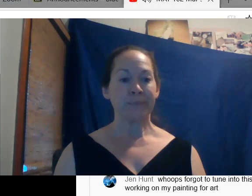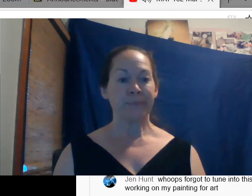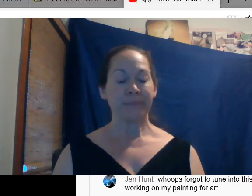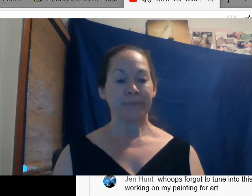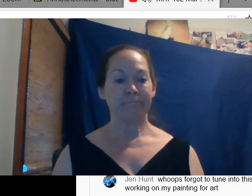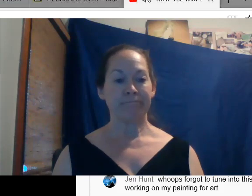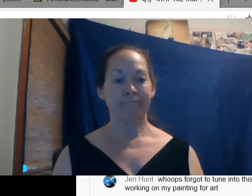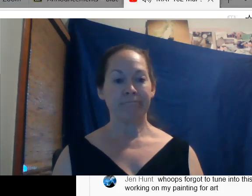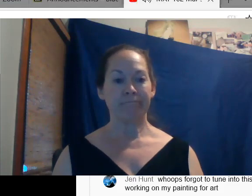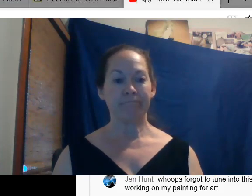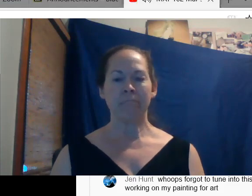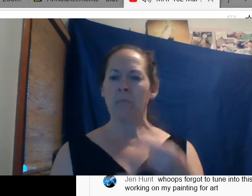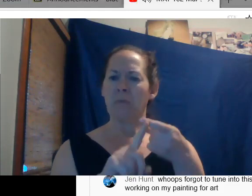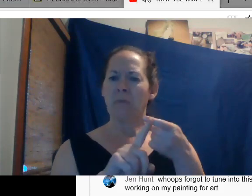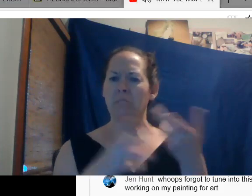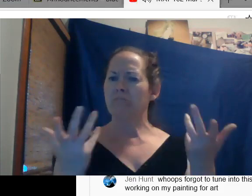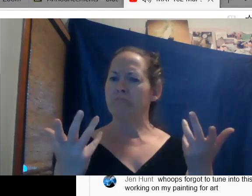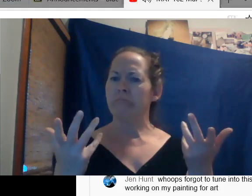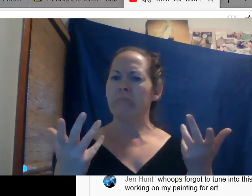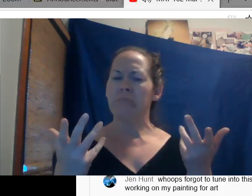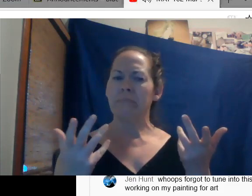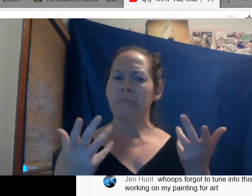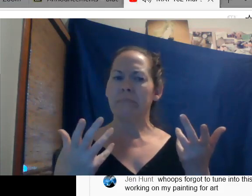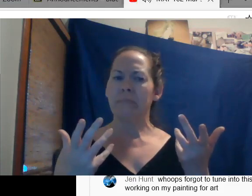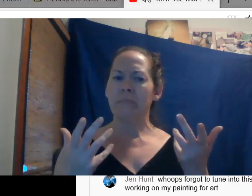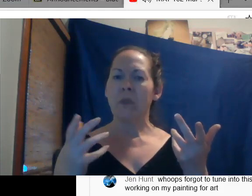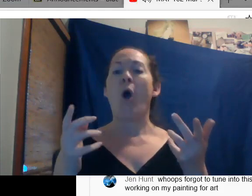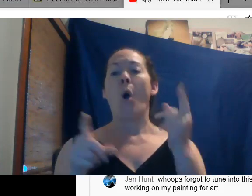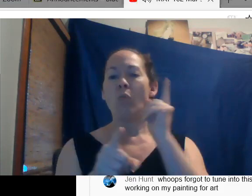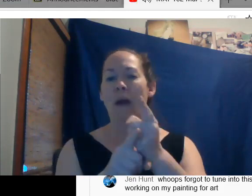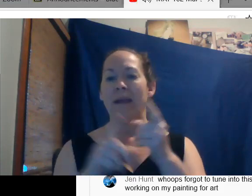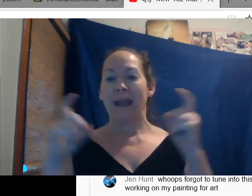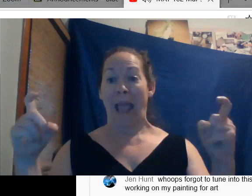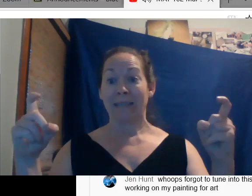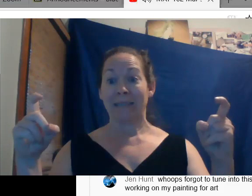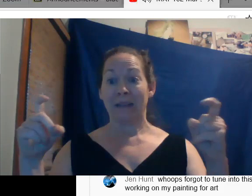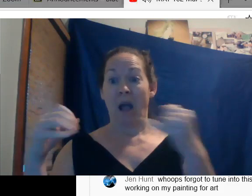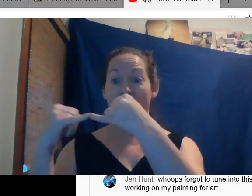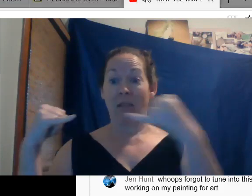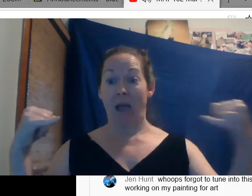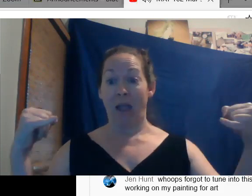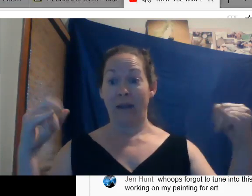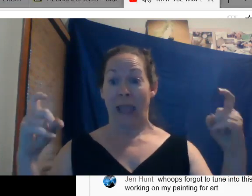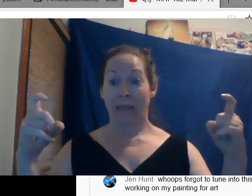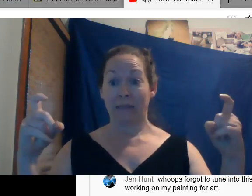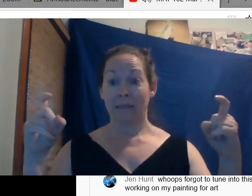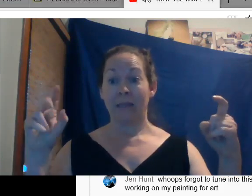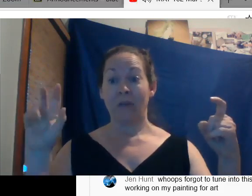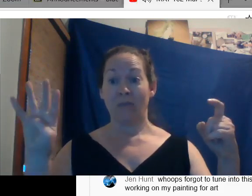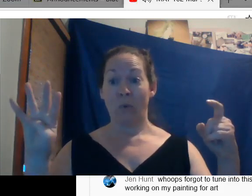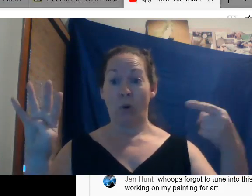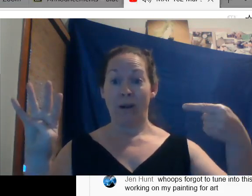So where did this come from? Oh, wait. These are my x values. So I could say x